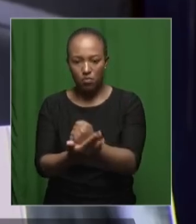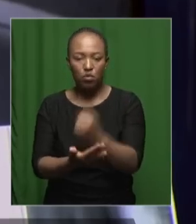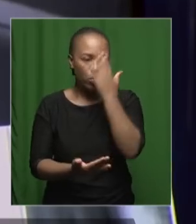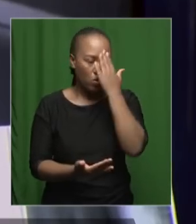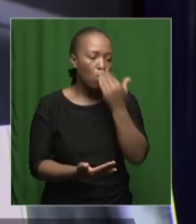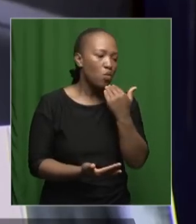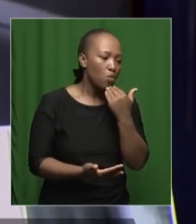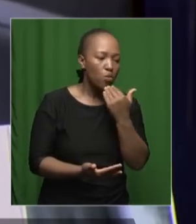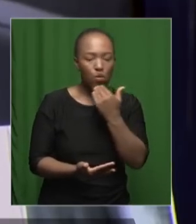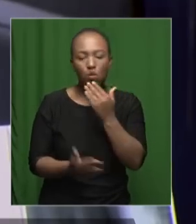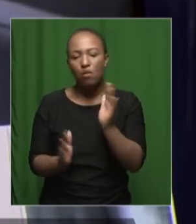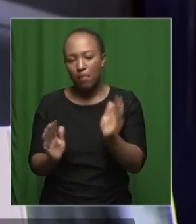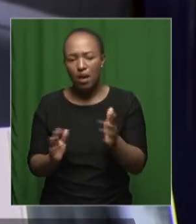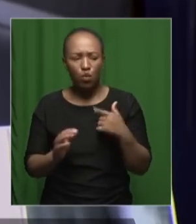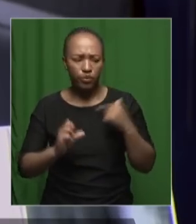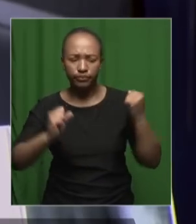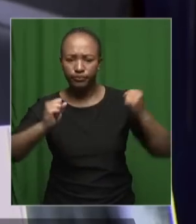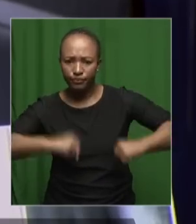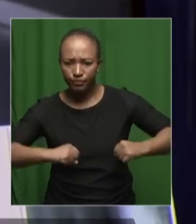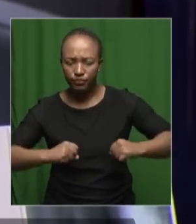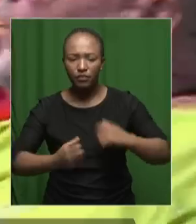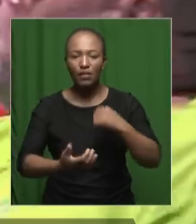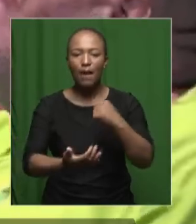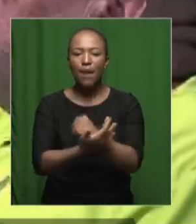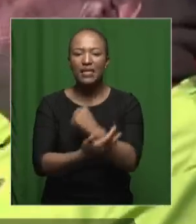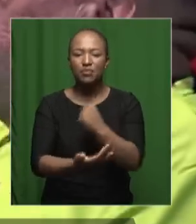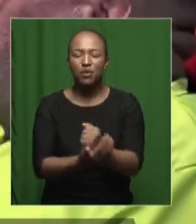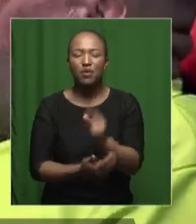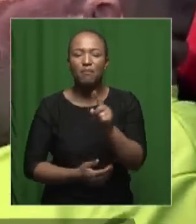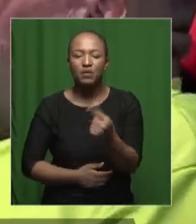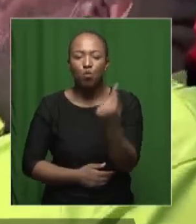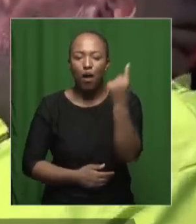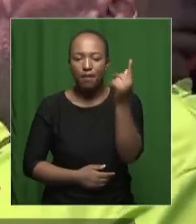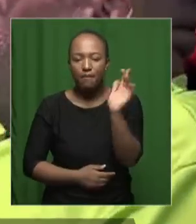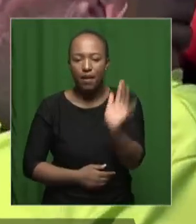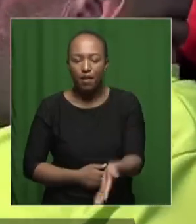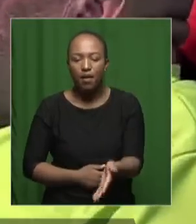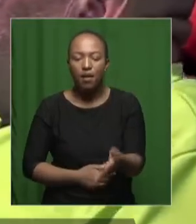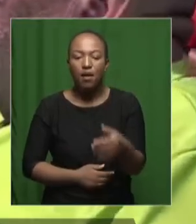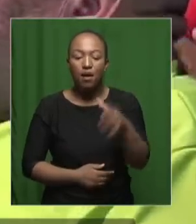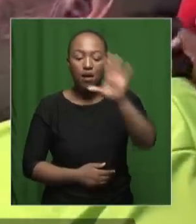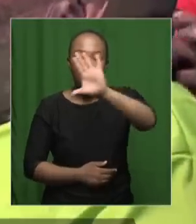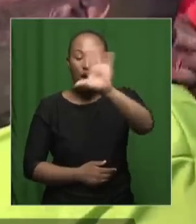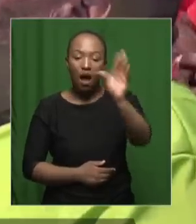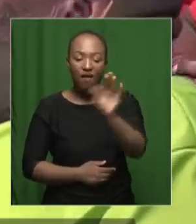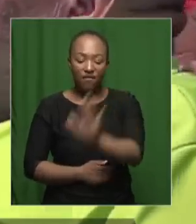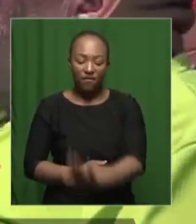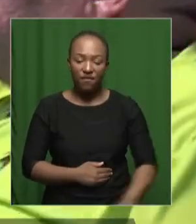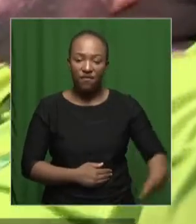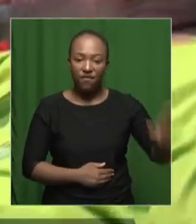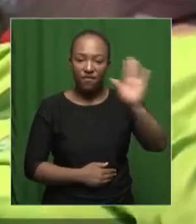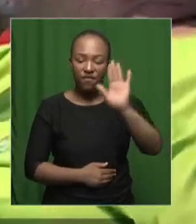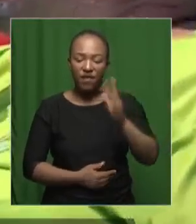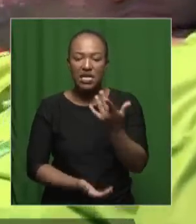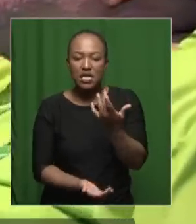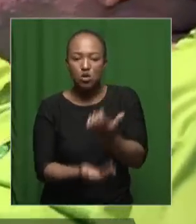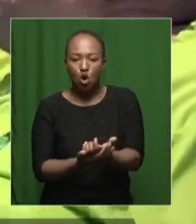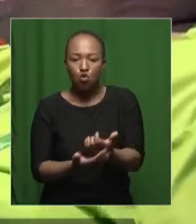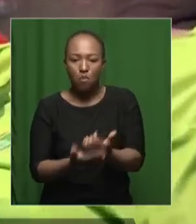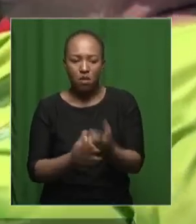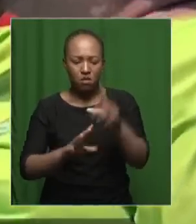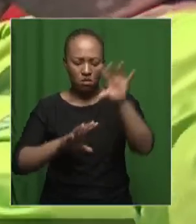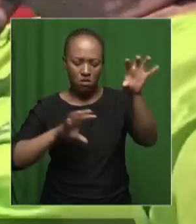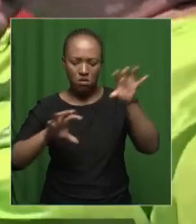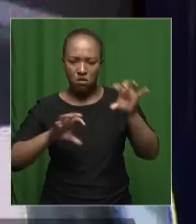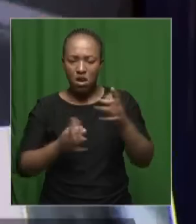passport. One passport for everybody. We create South Africa as an economic hub. Once we have